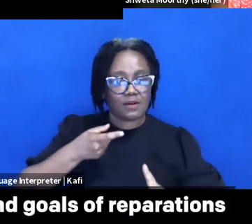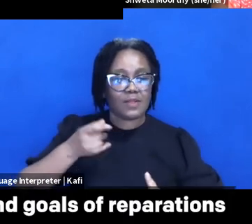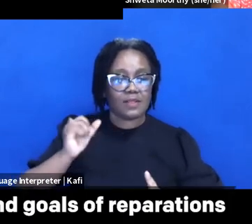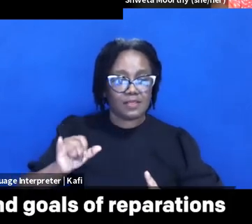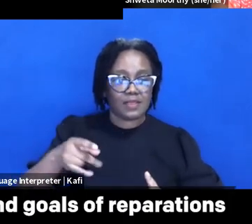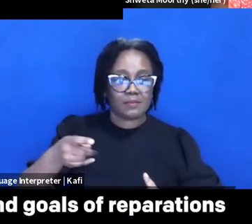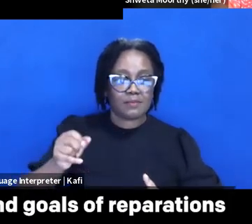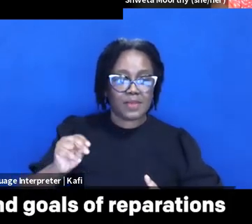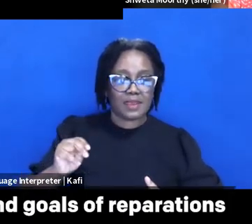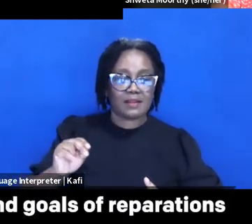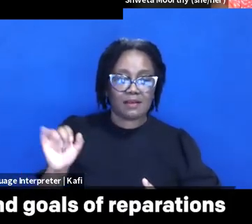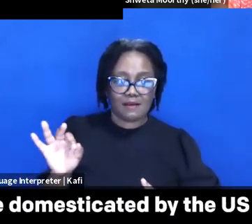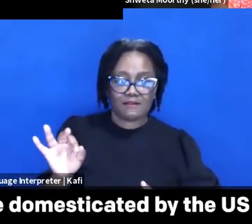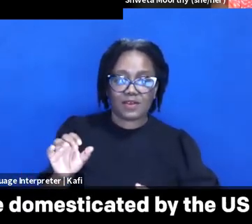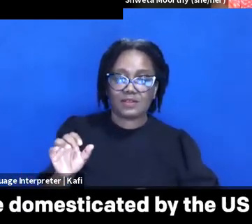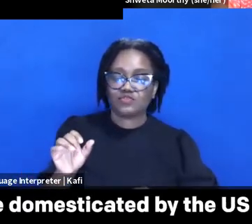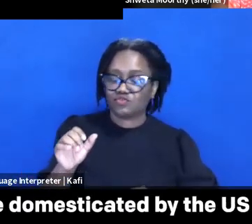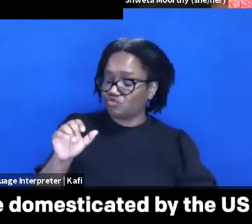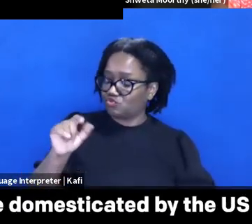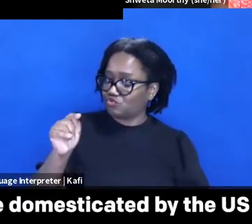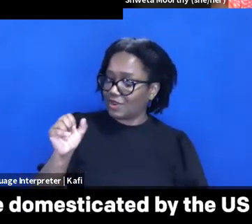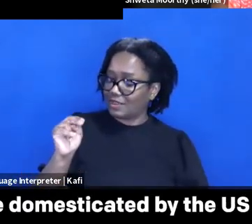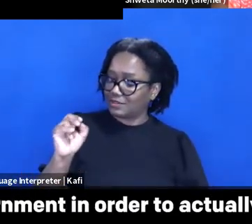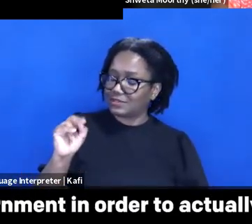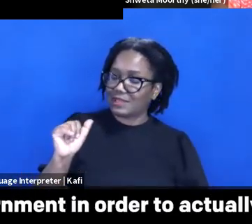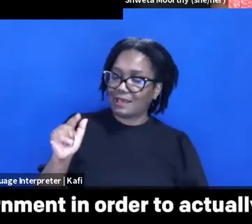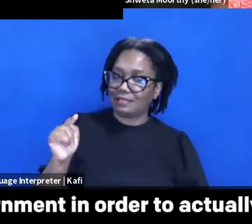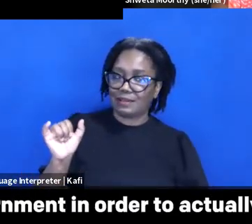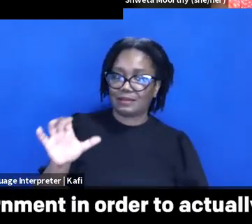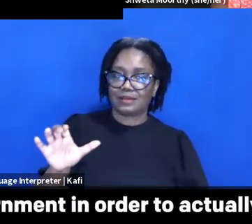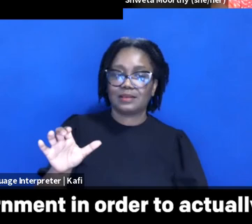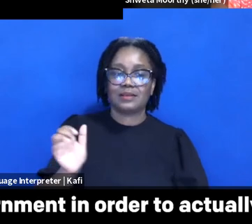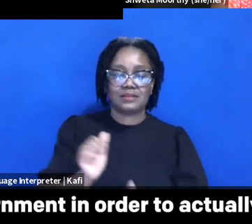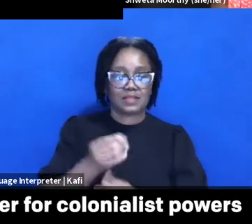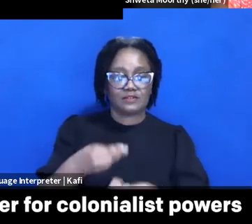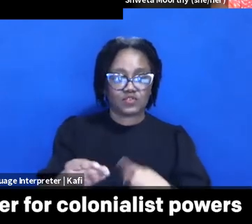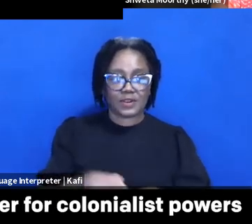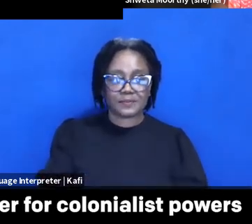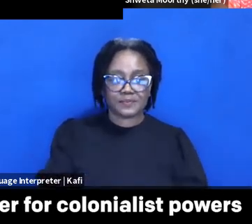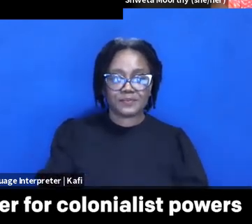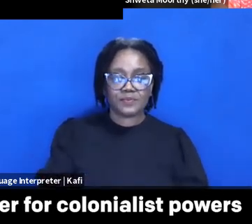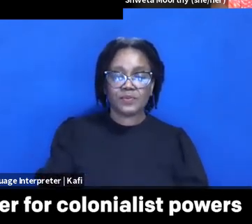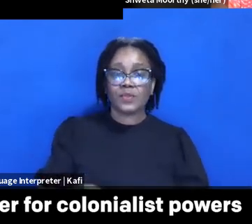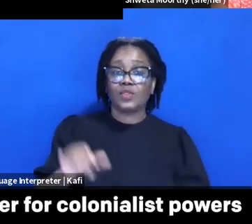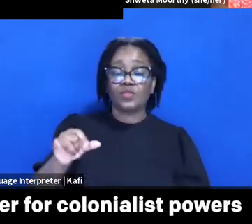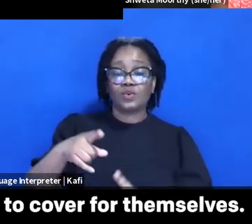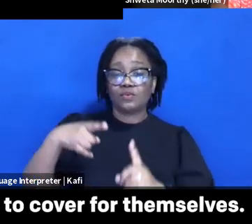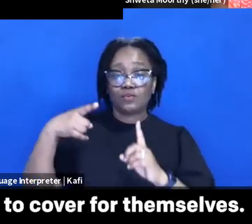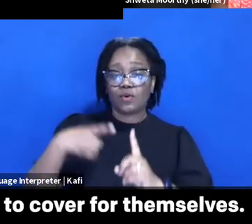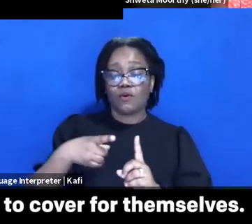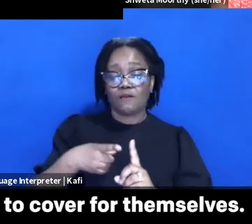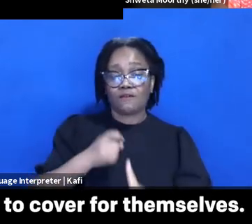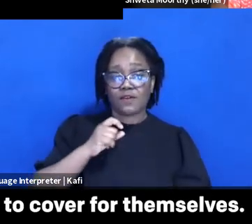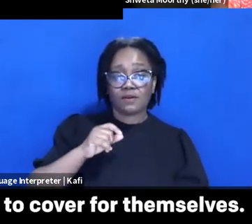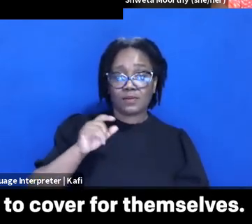ideals and goals of reparations were domesticated by the US government in order to actually cover for colonialist powers and to